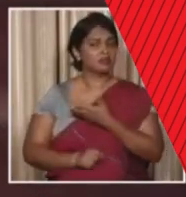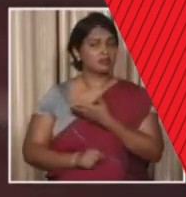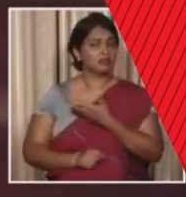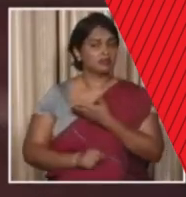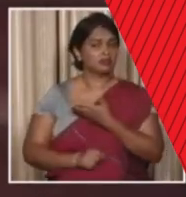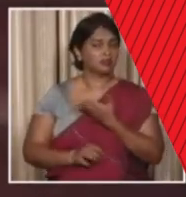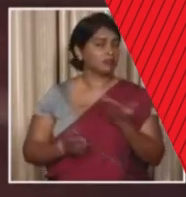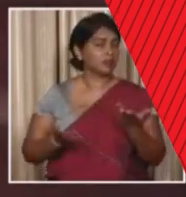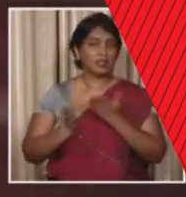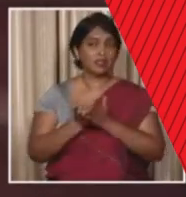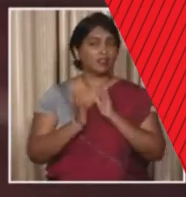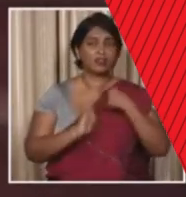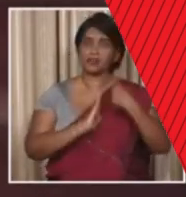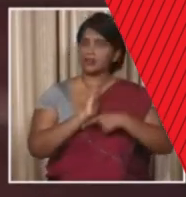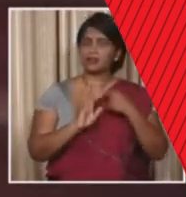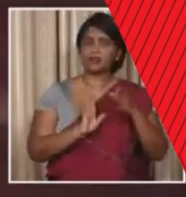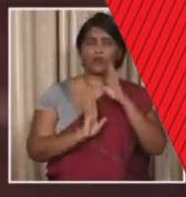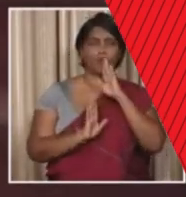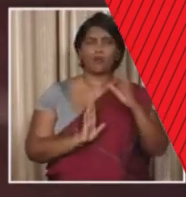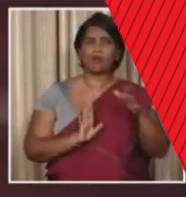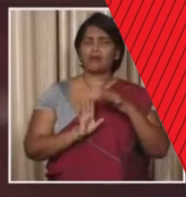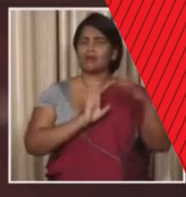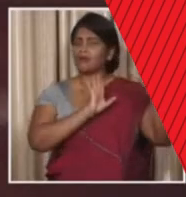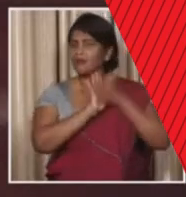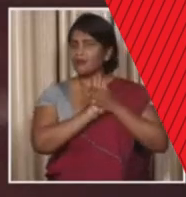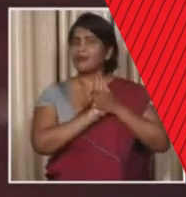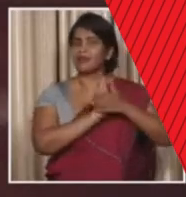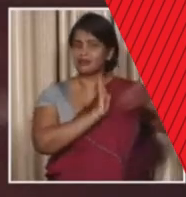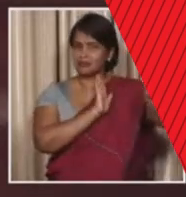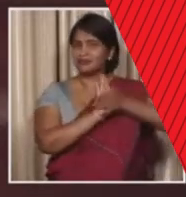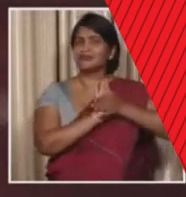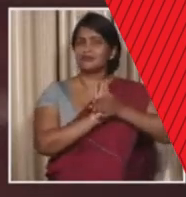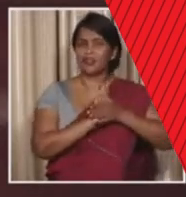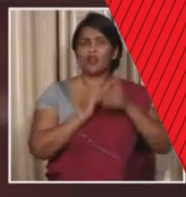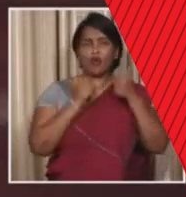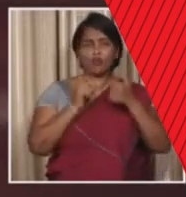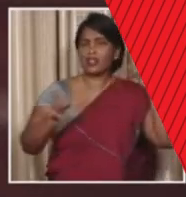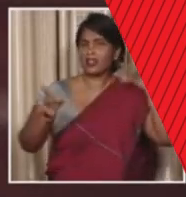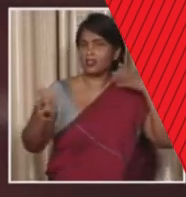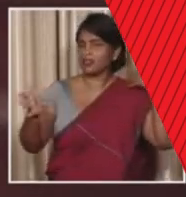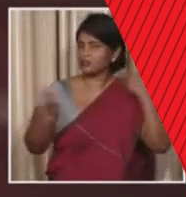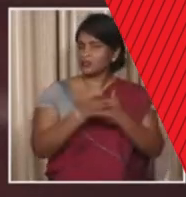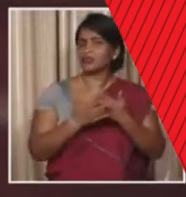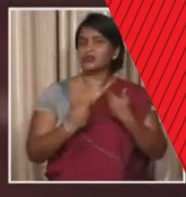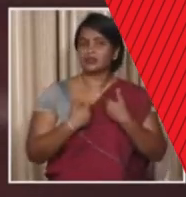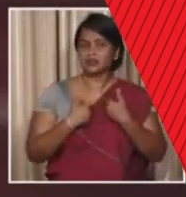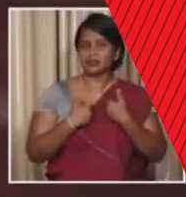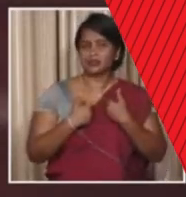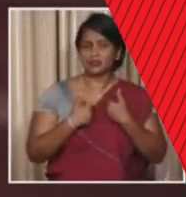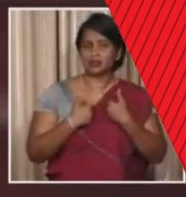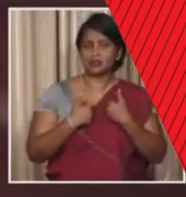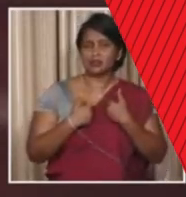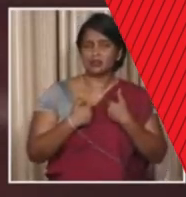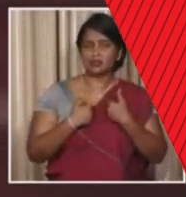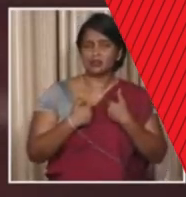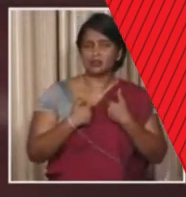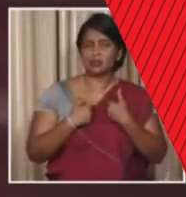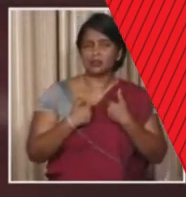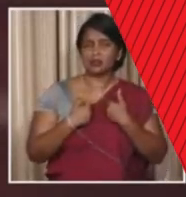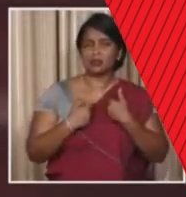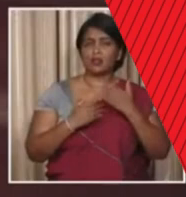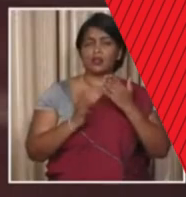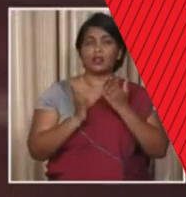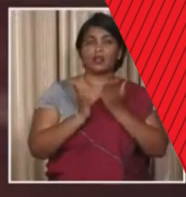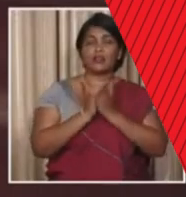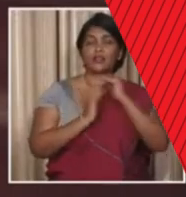other? Because we have a huge history. Itihasa arambalan. Mahindagamaniya kohinda?